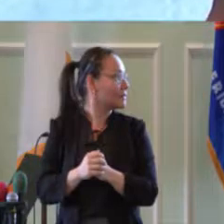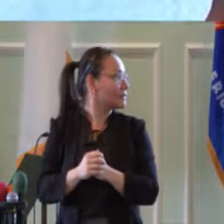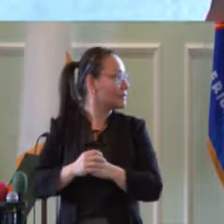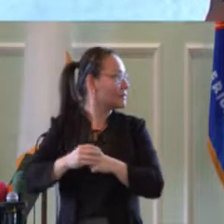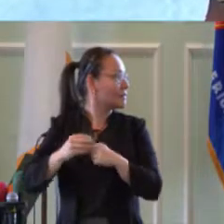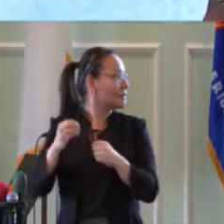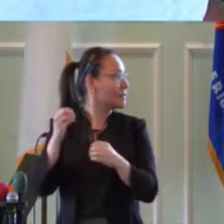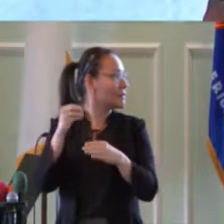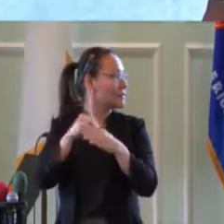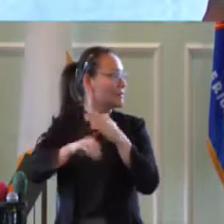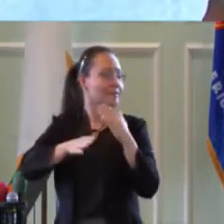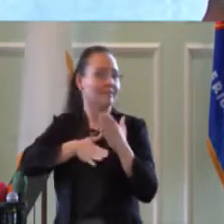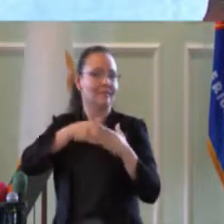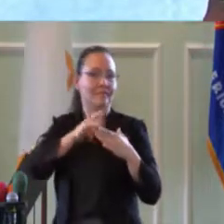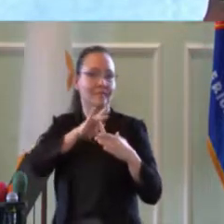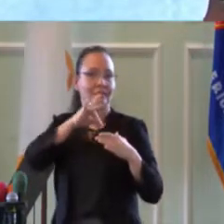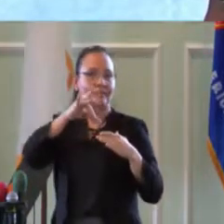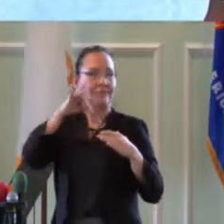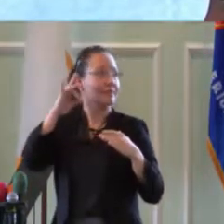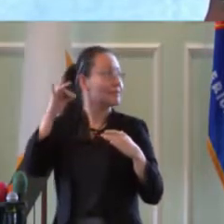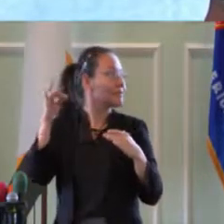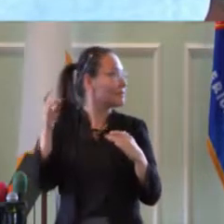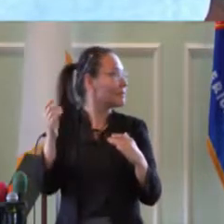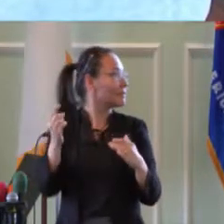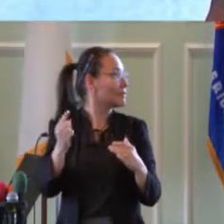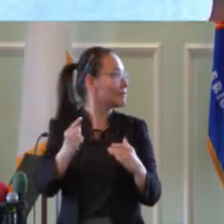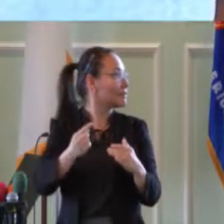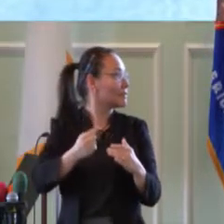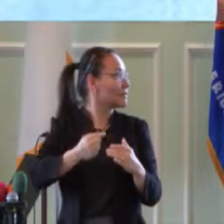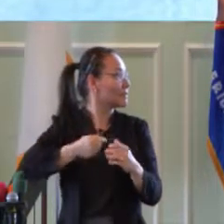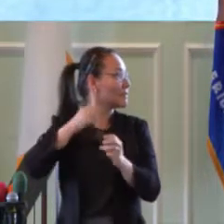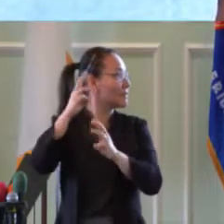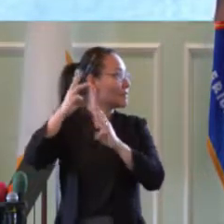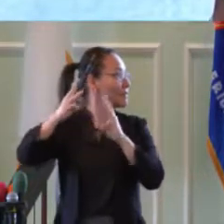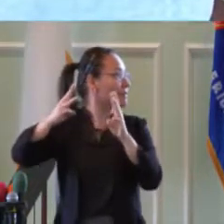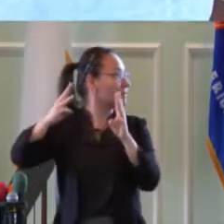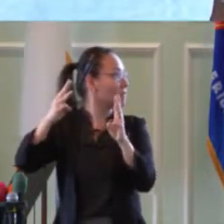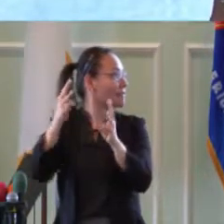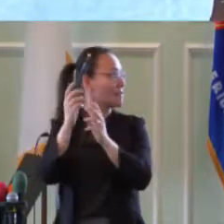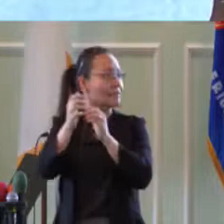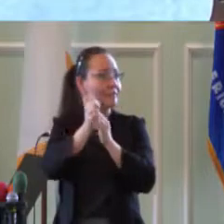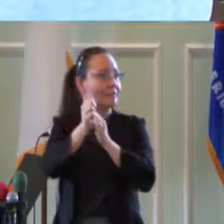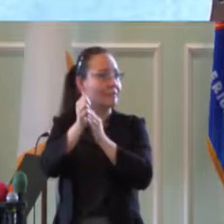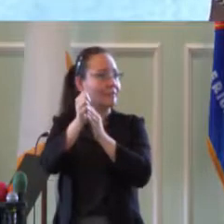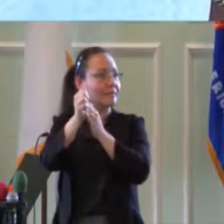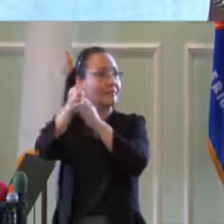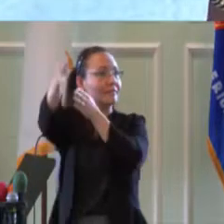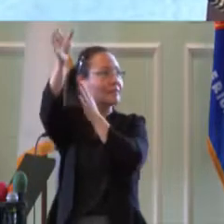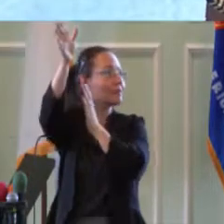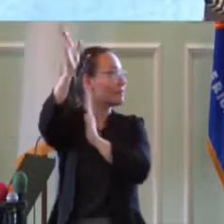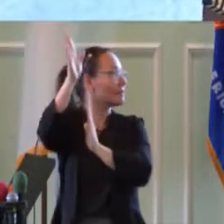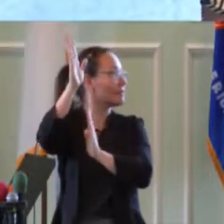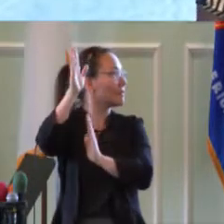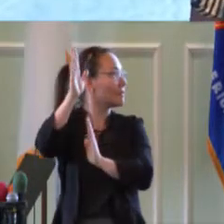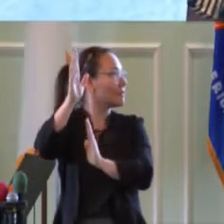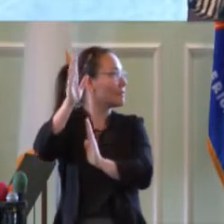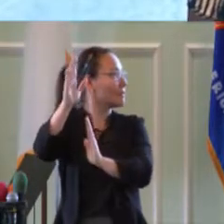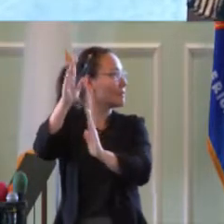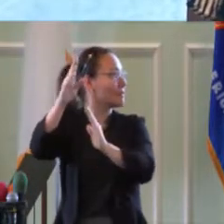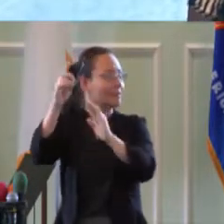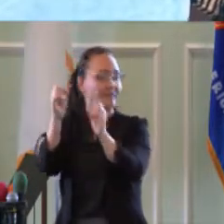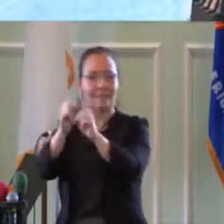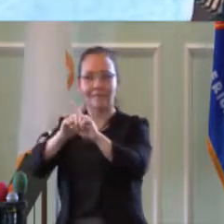In my soul I yearned to follow God, but